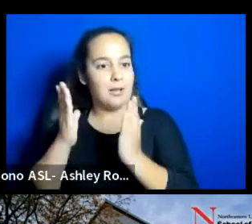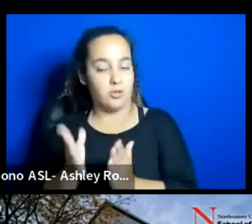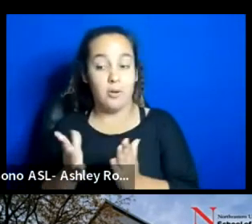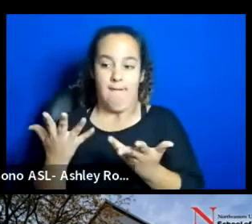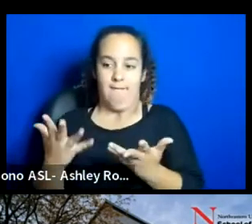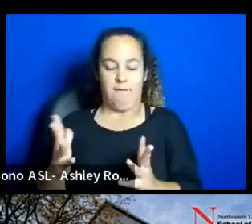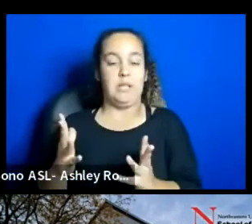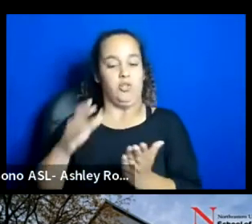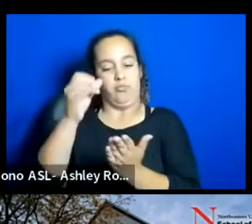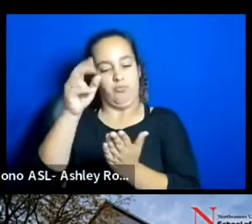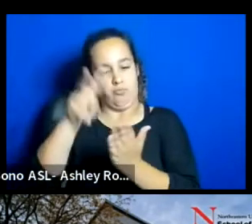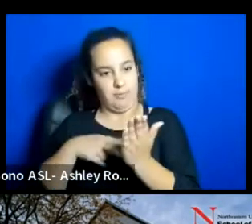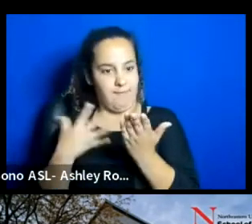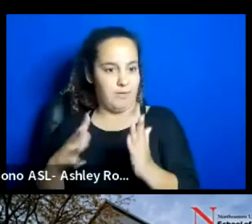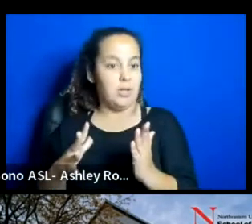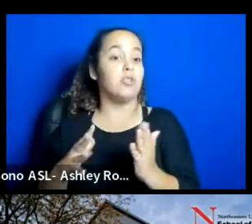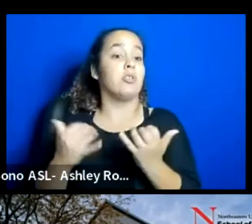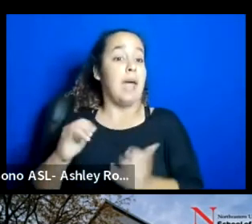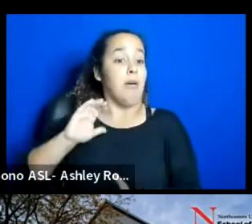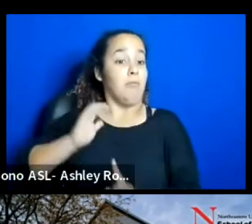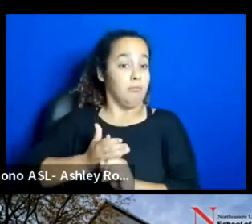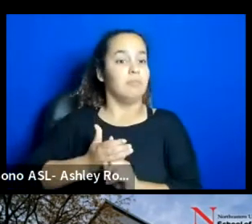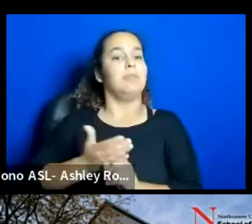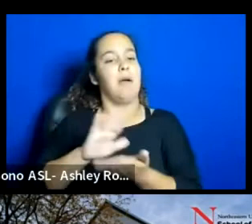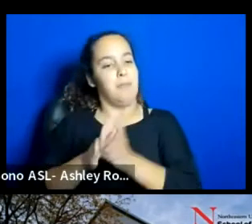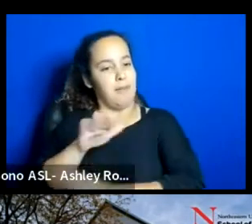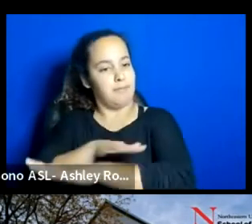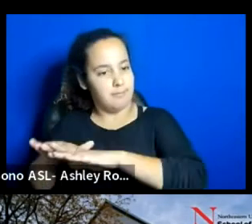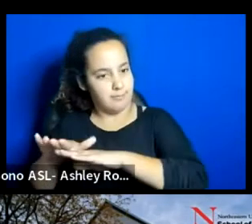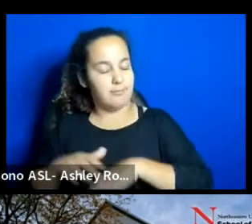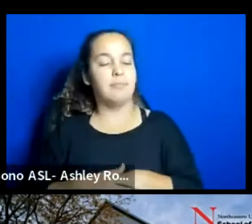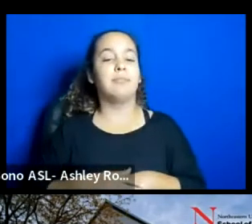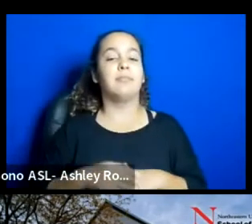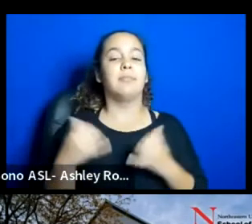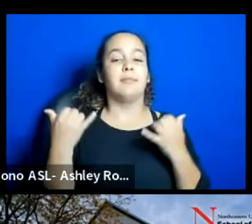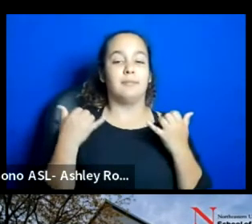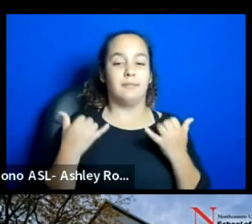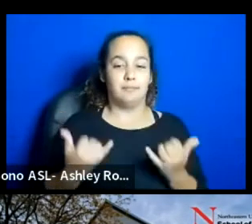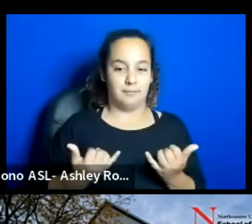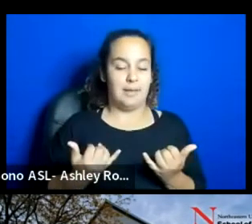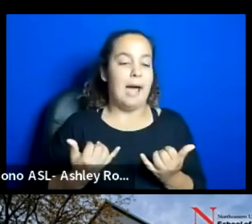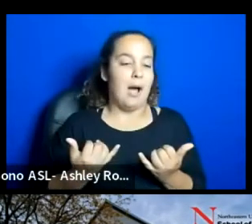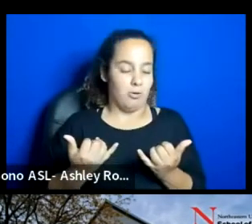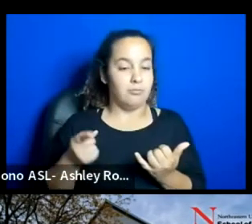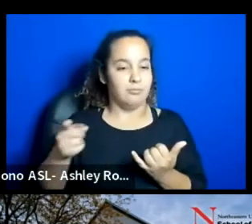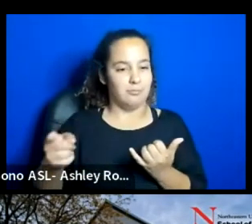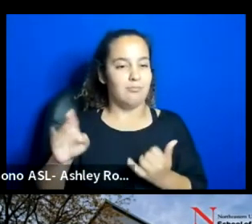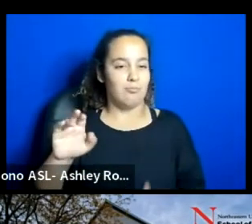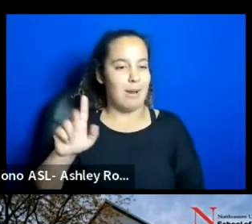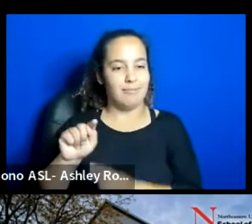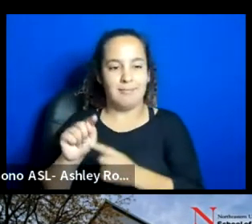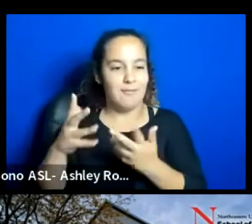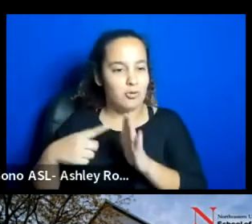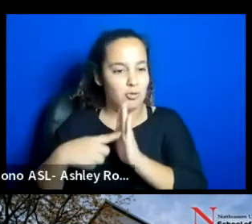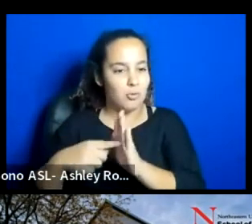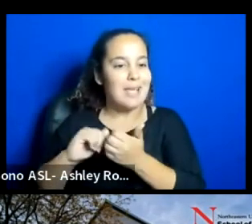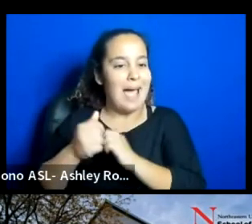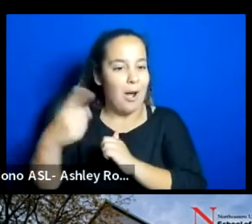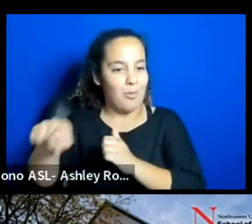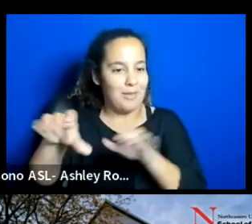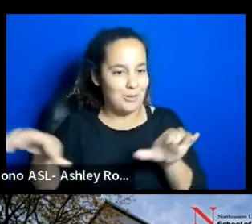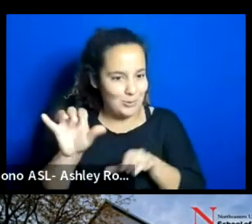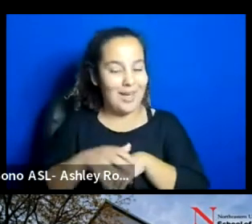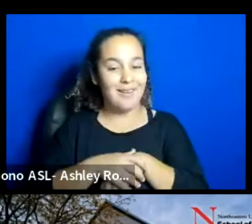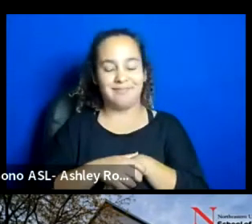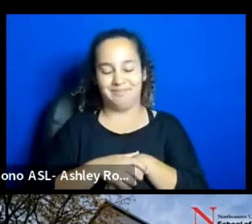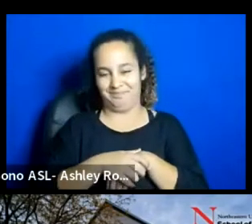And mediators make this happen. And Brent's book shows us just how they did it. And as I'm sure we're